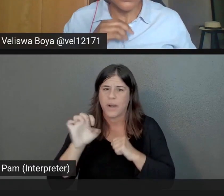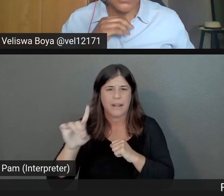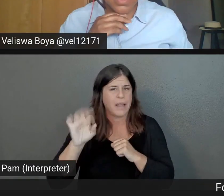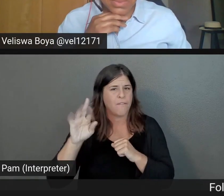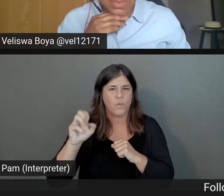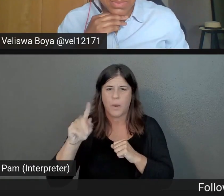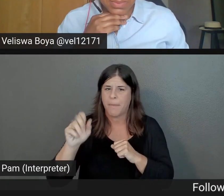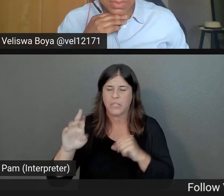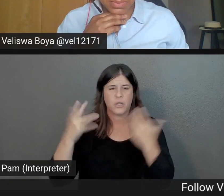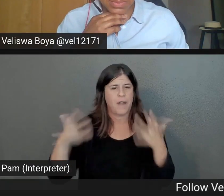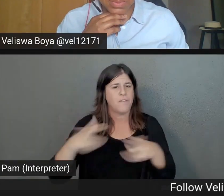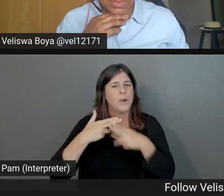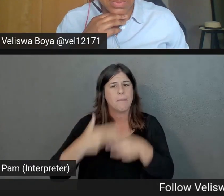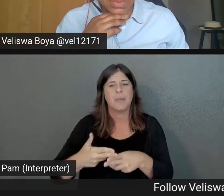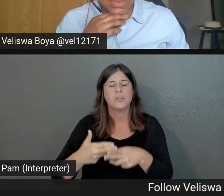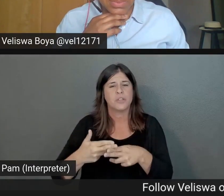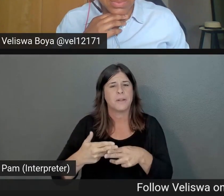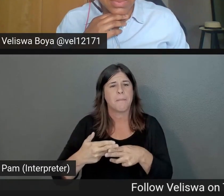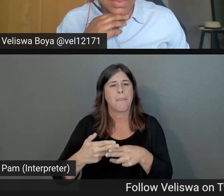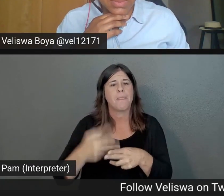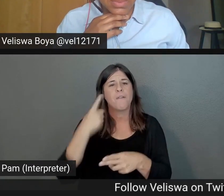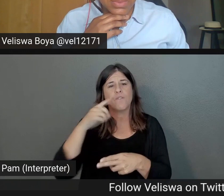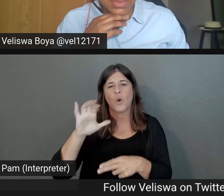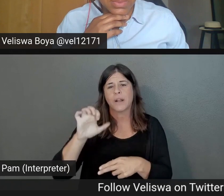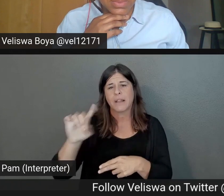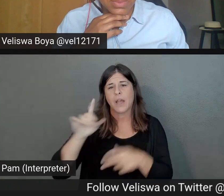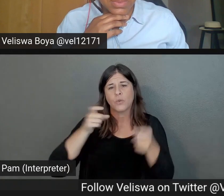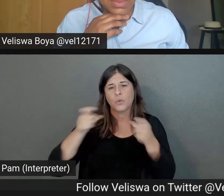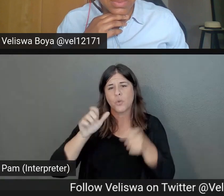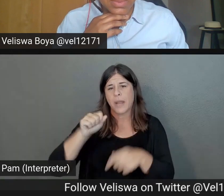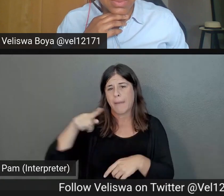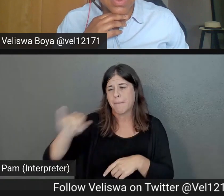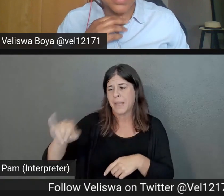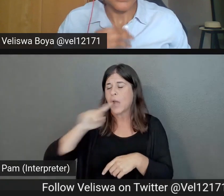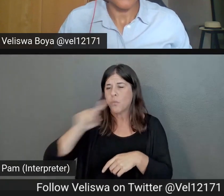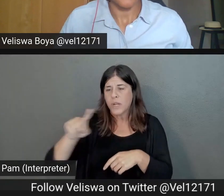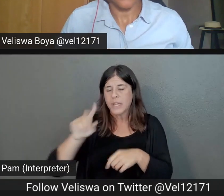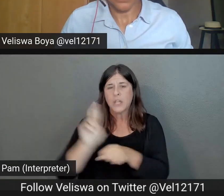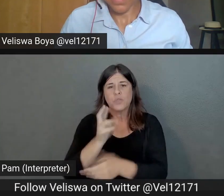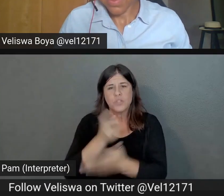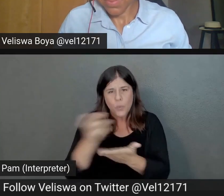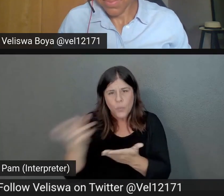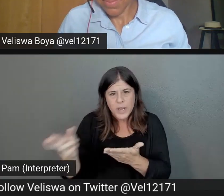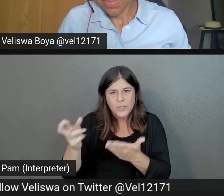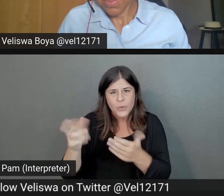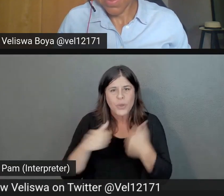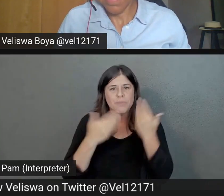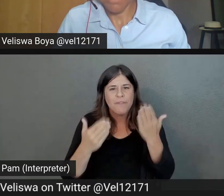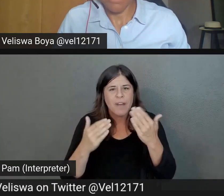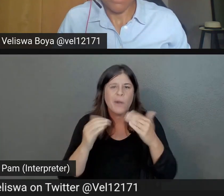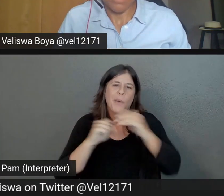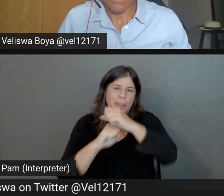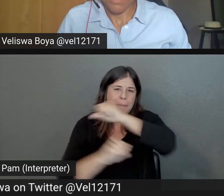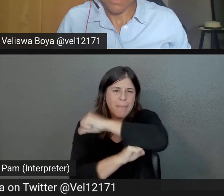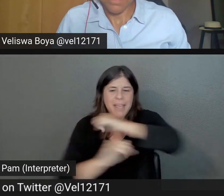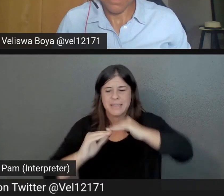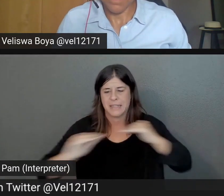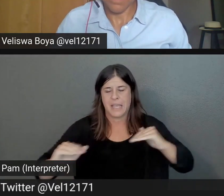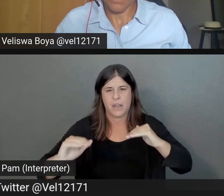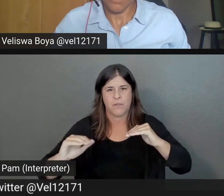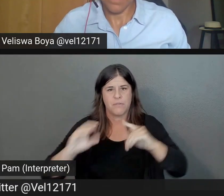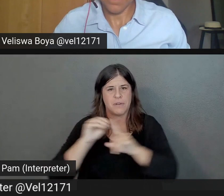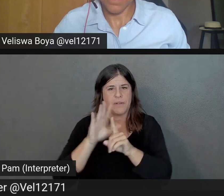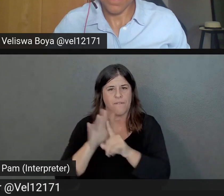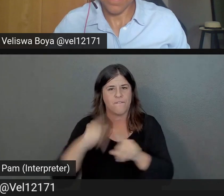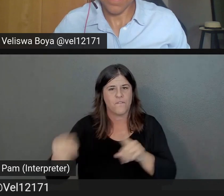Like as I mentioned, what Cloud Control API does is it leverages the resource provider layer or the base layer exposed by CloudFormation